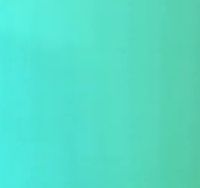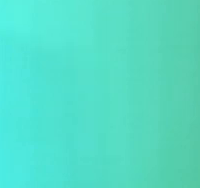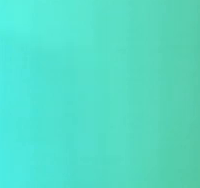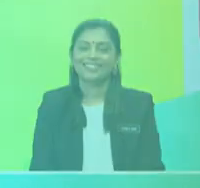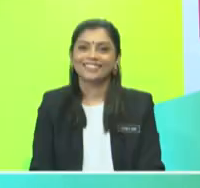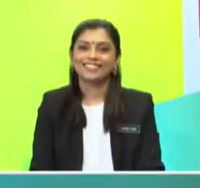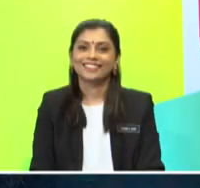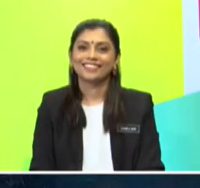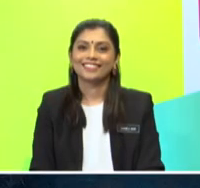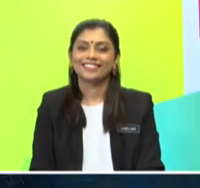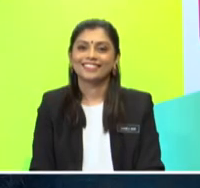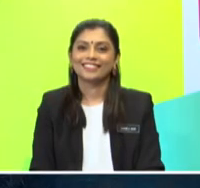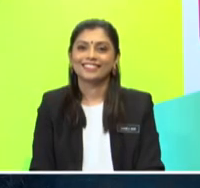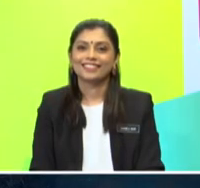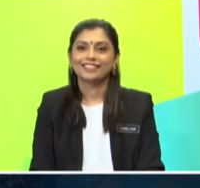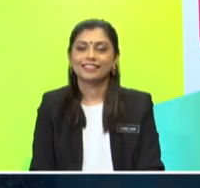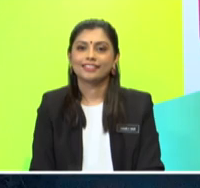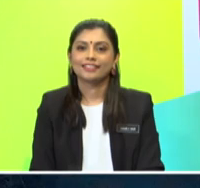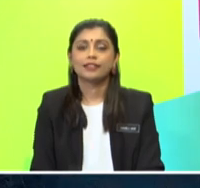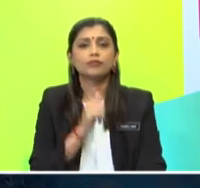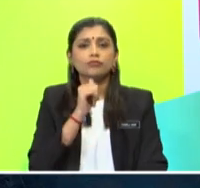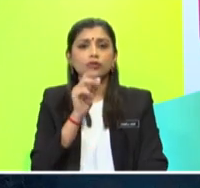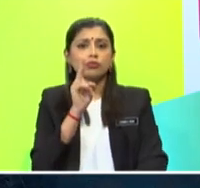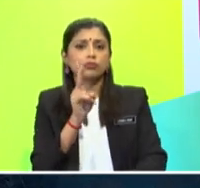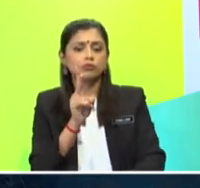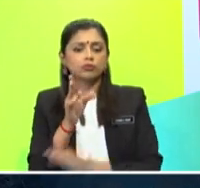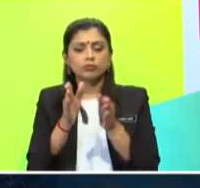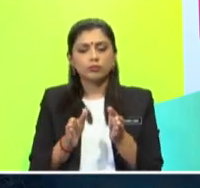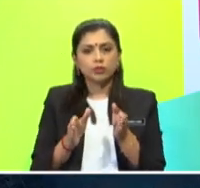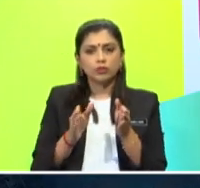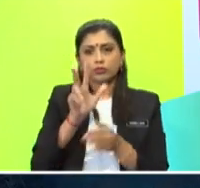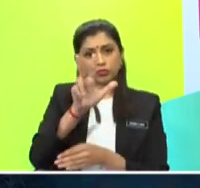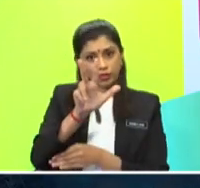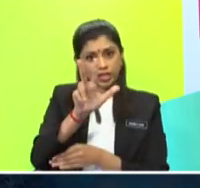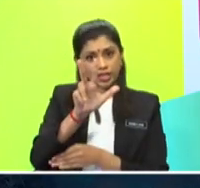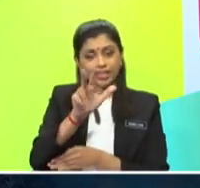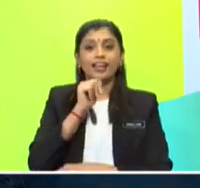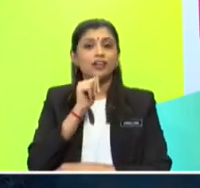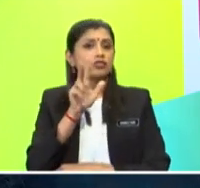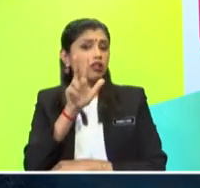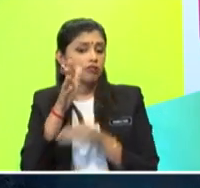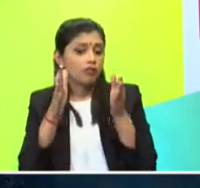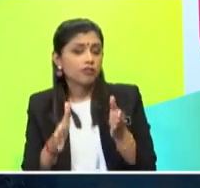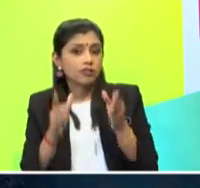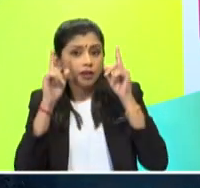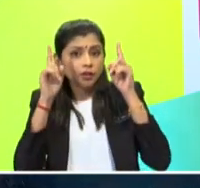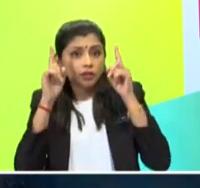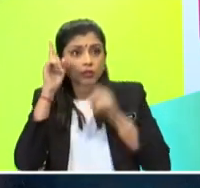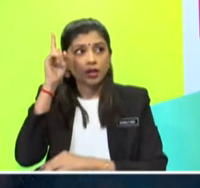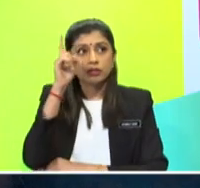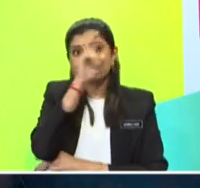All right. And I believe it's not just the two, oh well, if we count our interpreter as well. It's not just the three of us, but there are also some pupils who